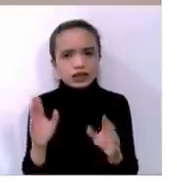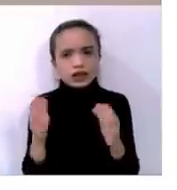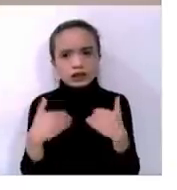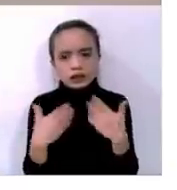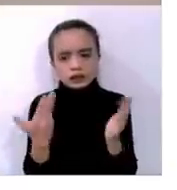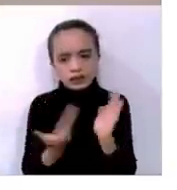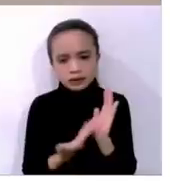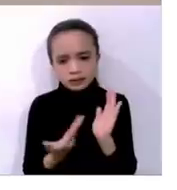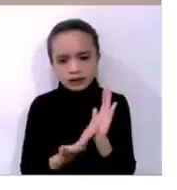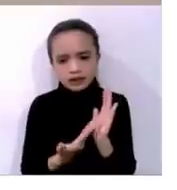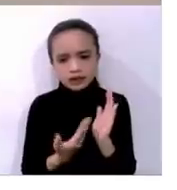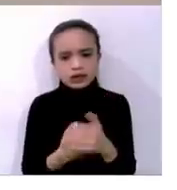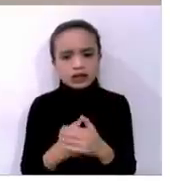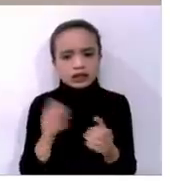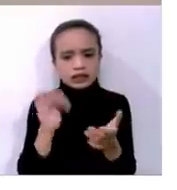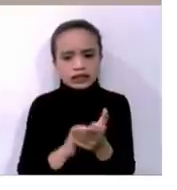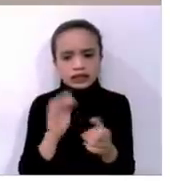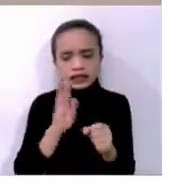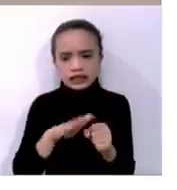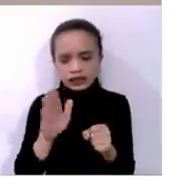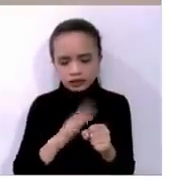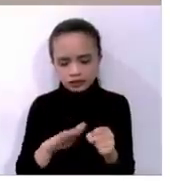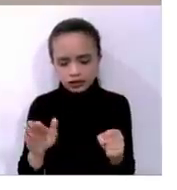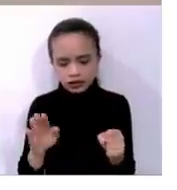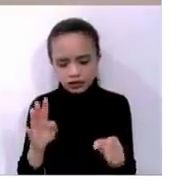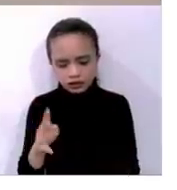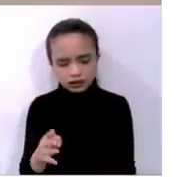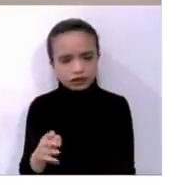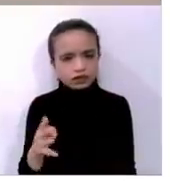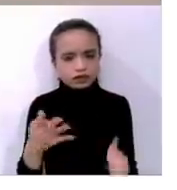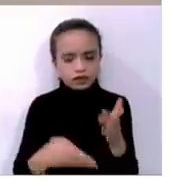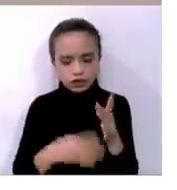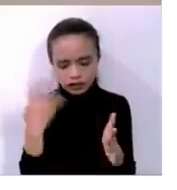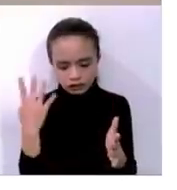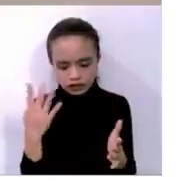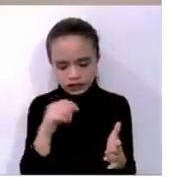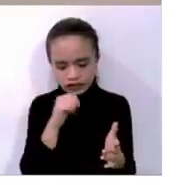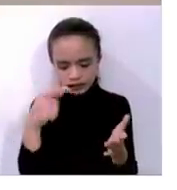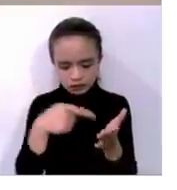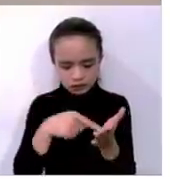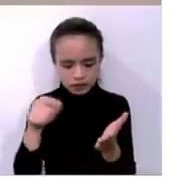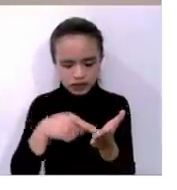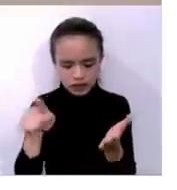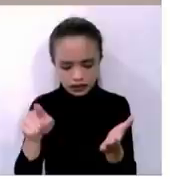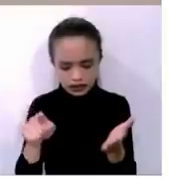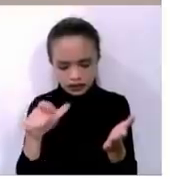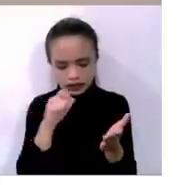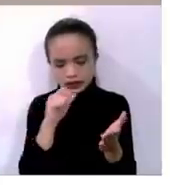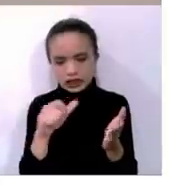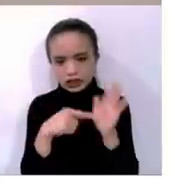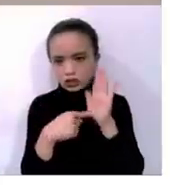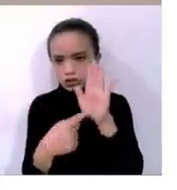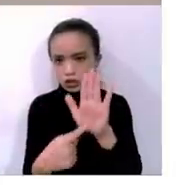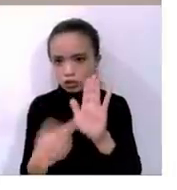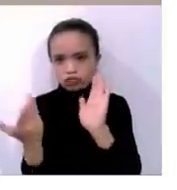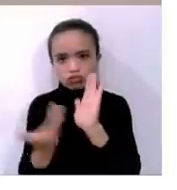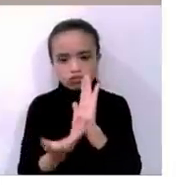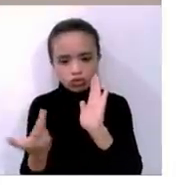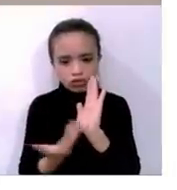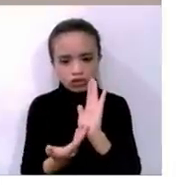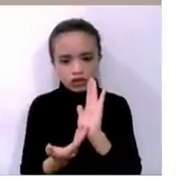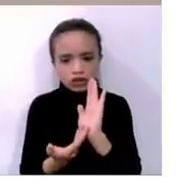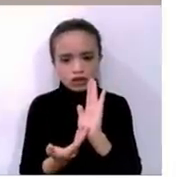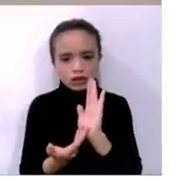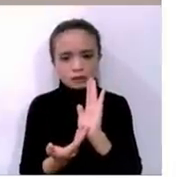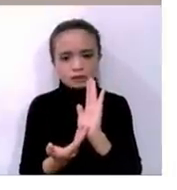is more than enough. 4 times he did not file his ITR, did not pay the fine, and he did not even show proof, valid proof, that they paid